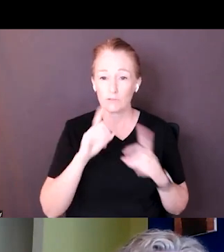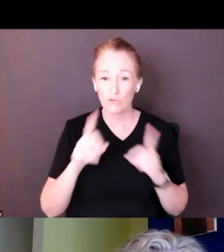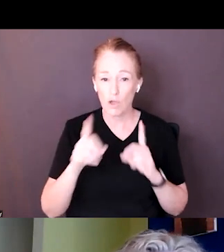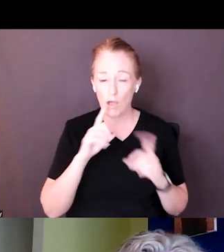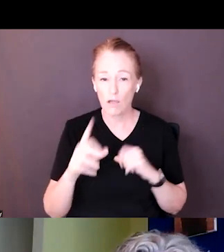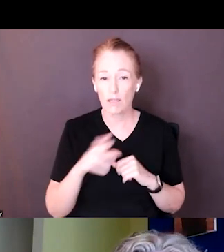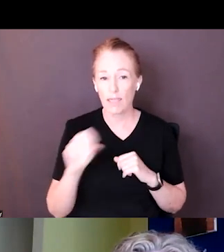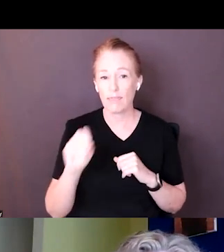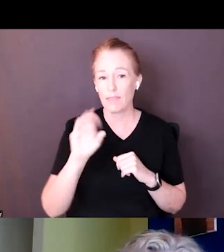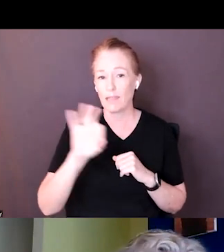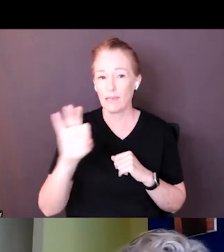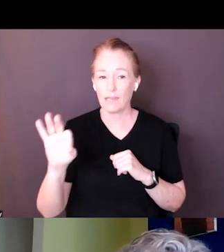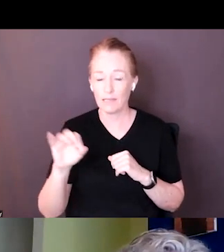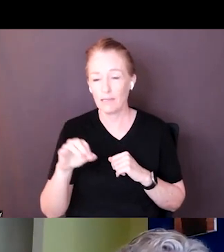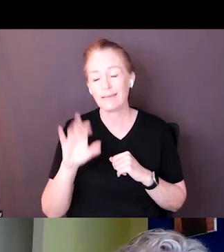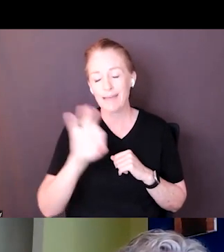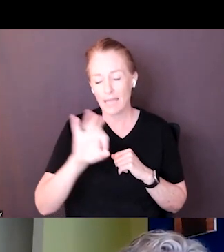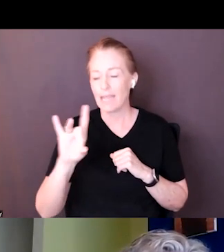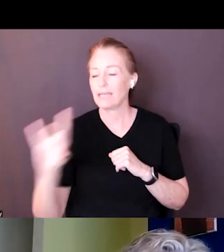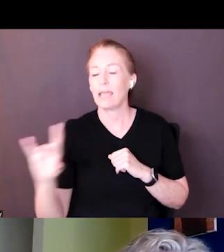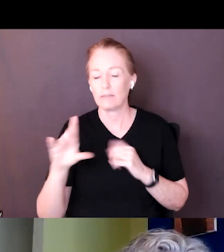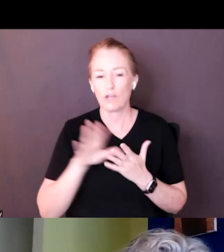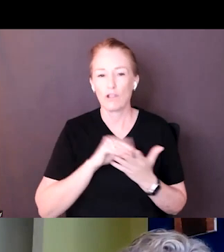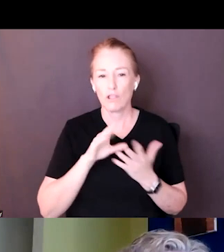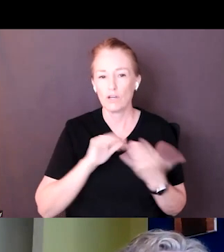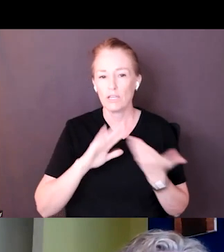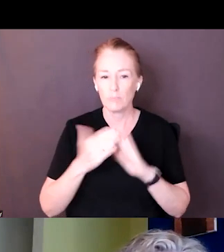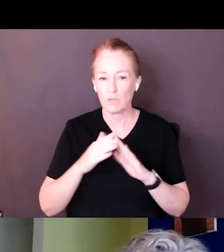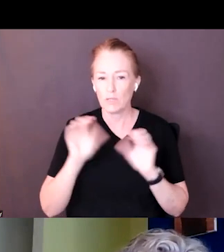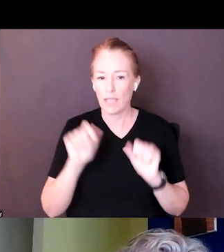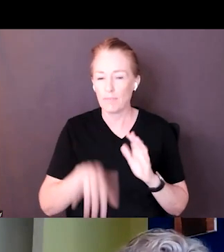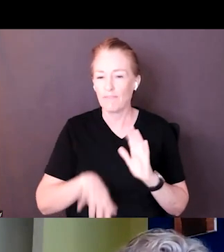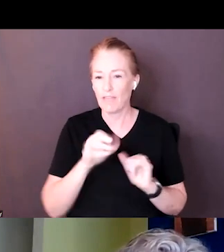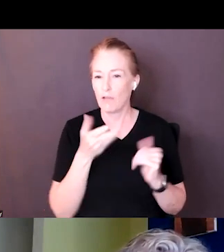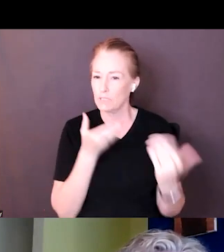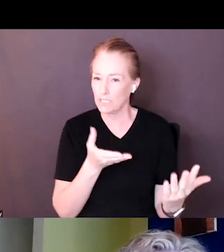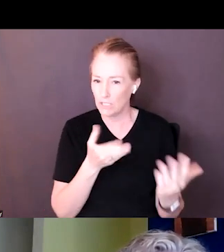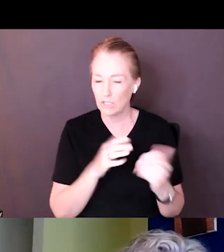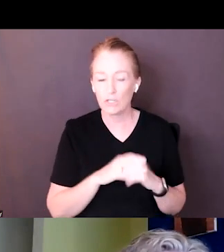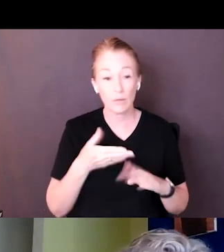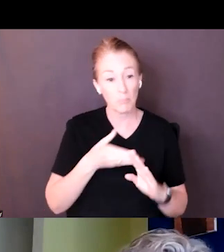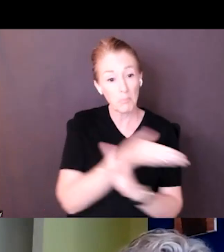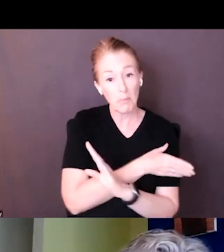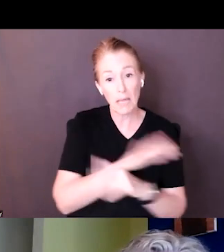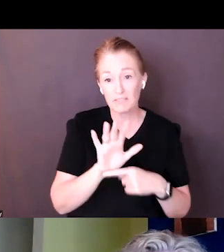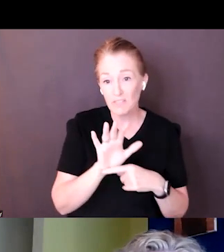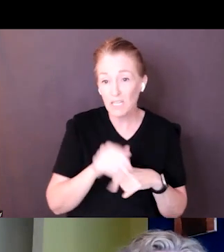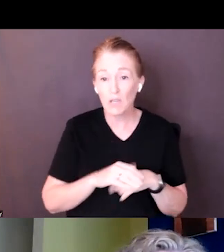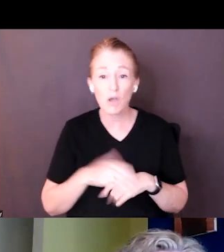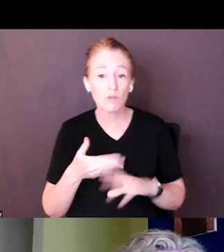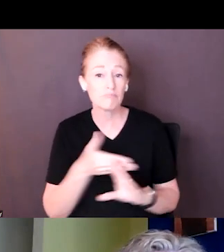found on this website, crisisnow.com, the Zoom link, all the past videos, past hot